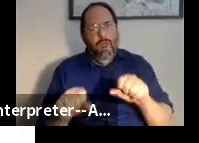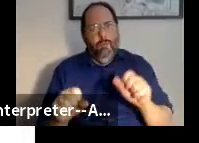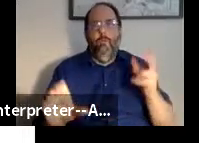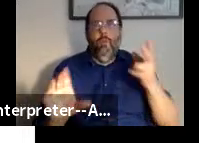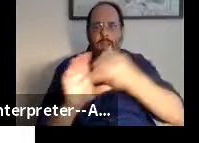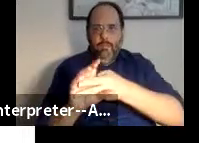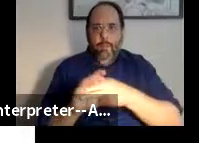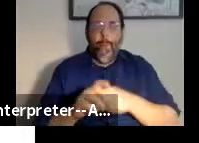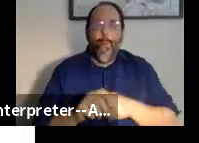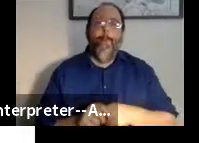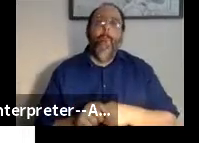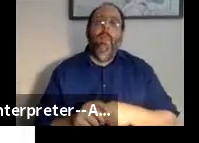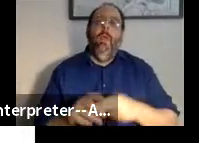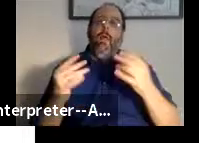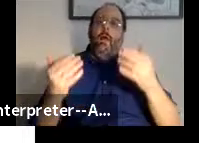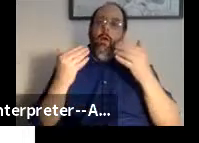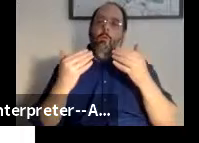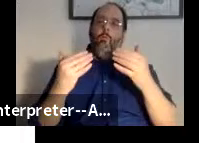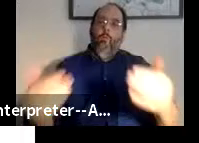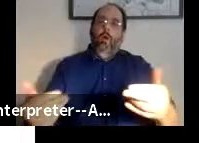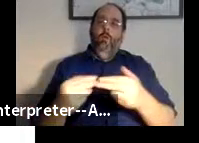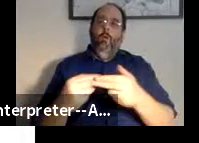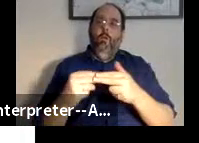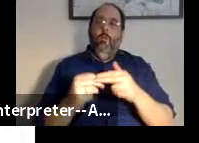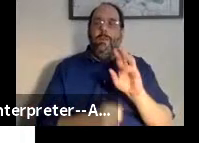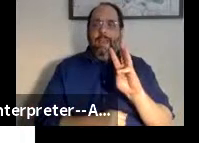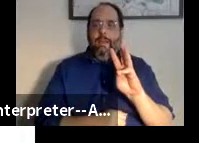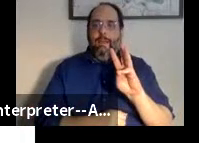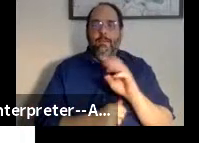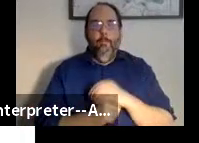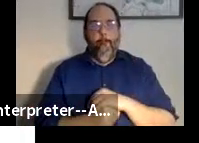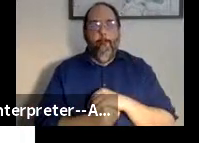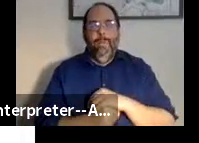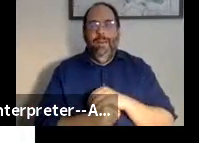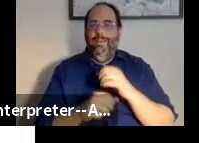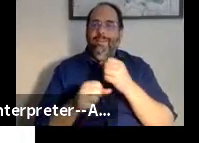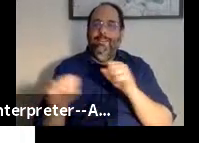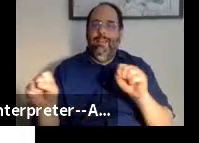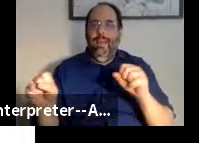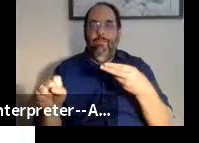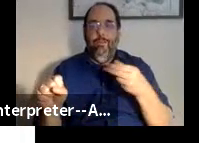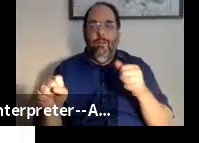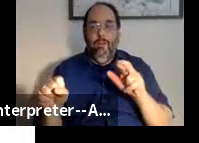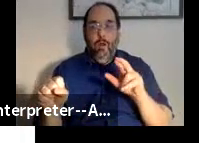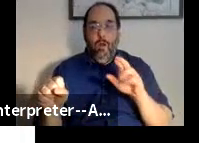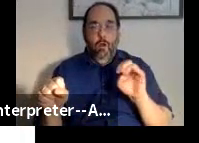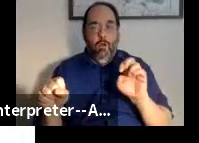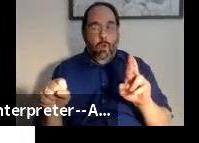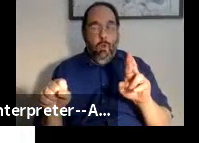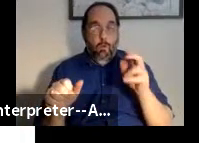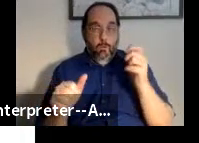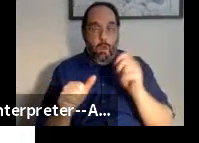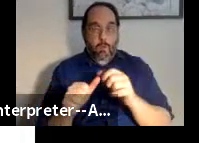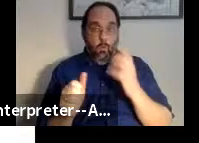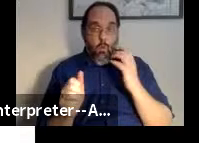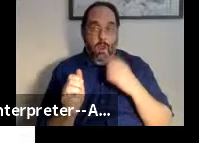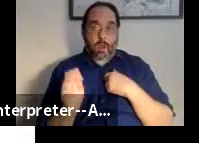So moving on to slide number 6, talks about safe harbor. Remember, there's a requirement